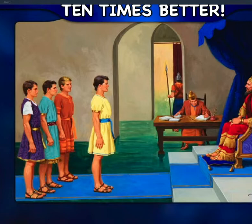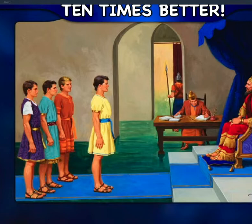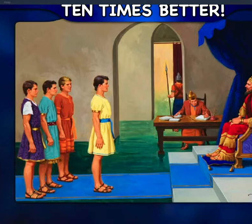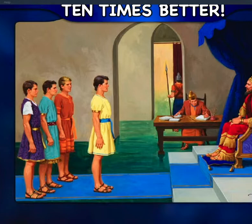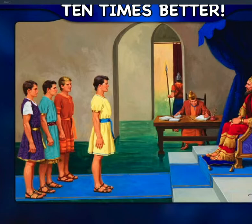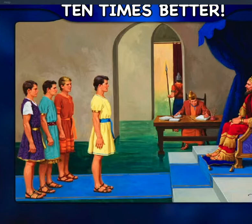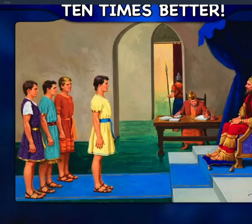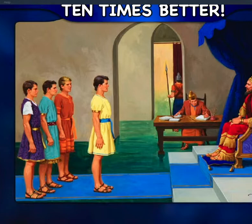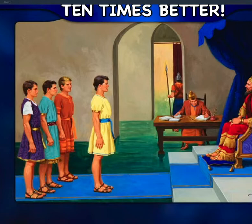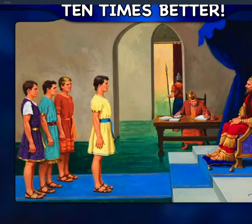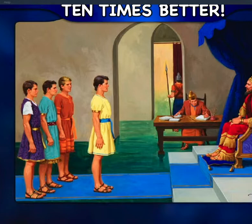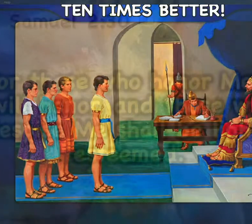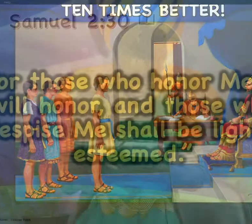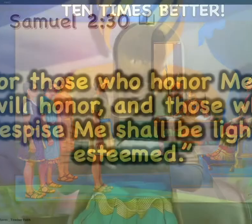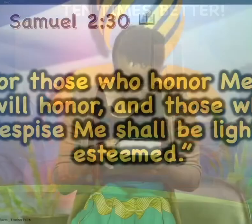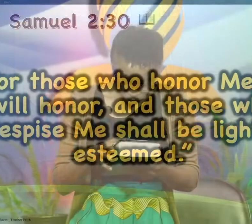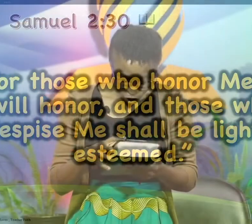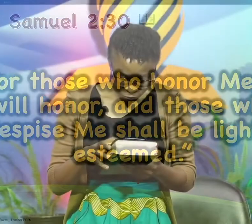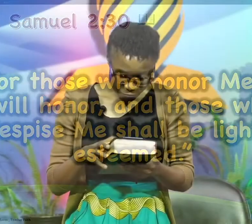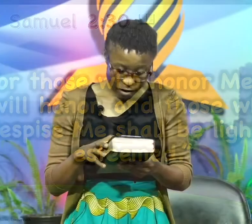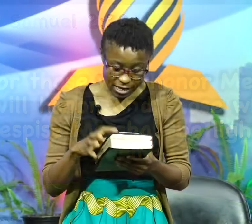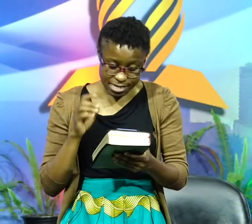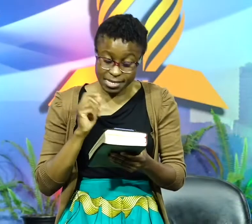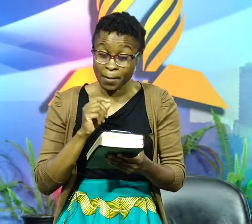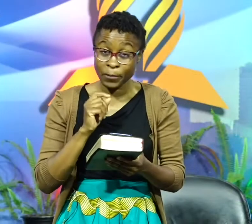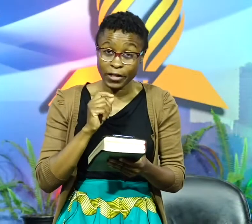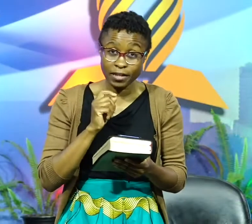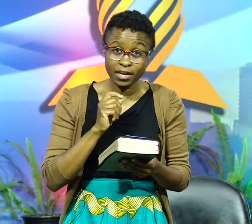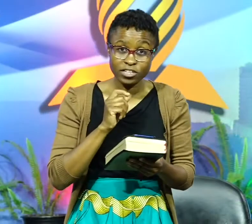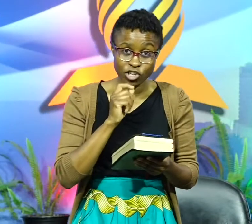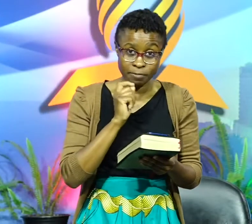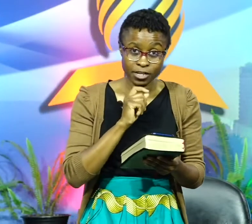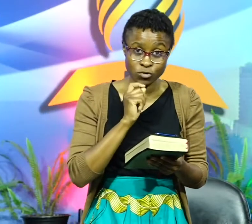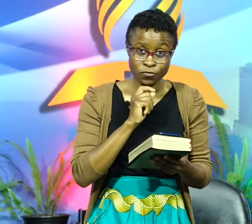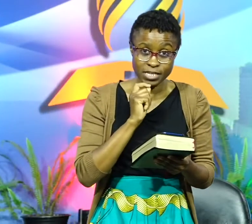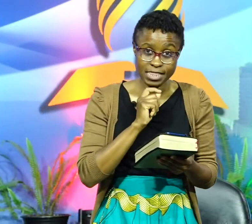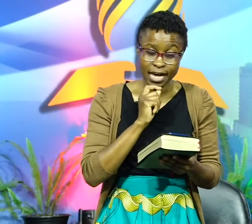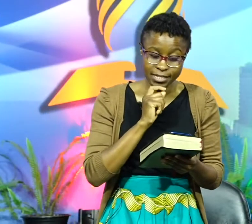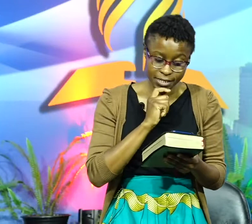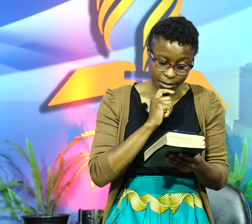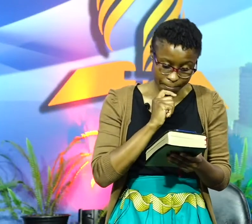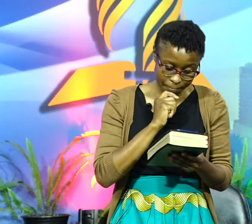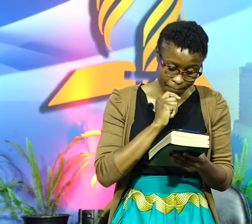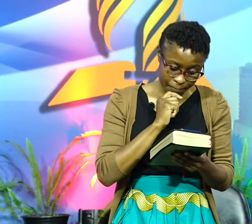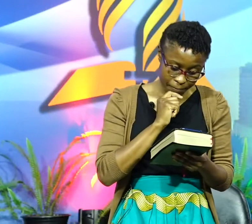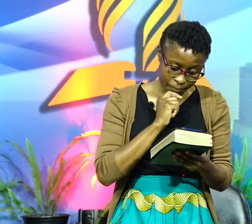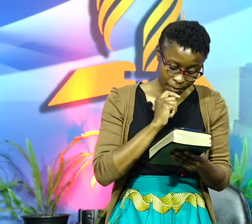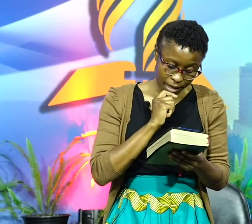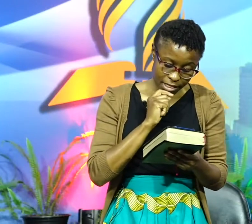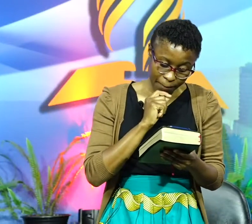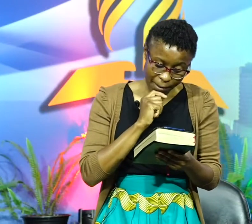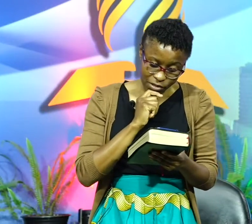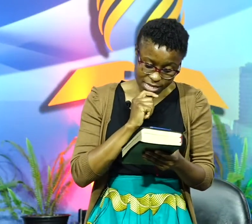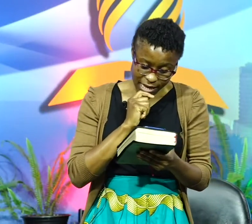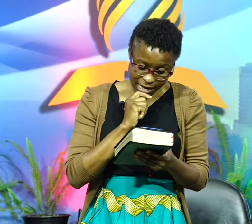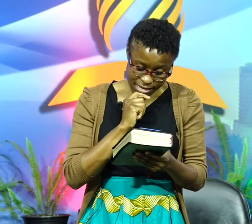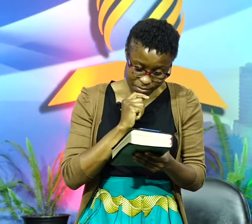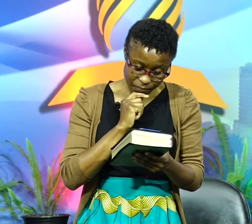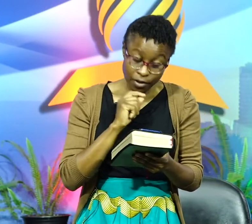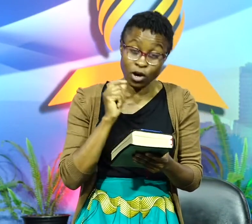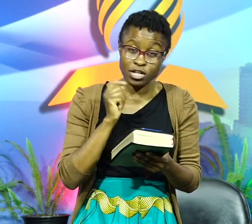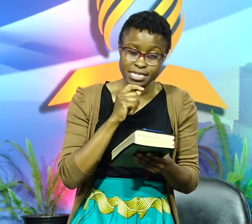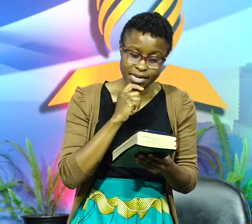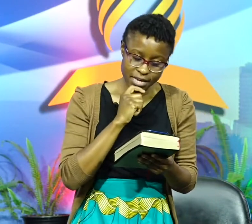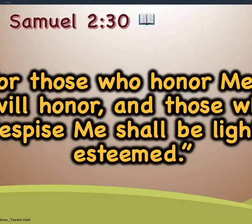Here's what the Bible says. In the book of 1 Samuel, chapter 2, verse 30, the Bible